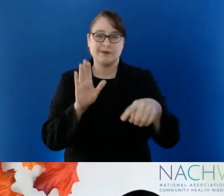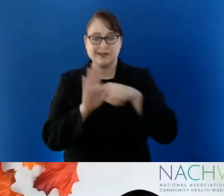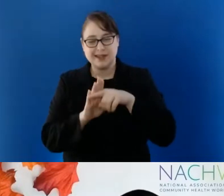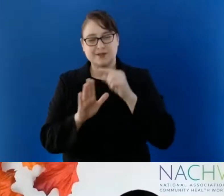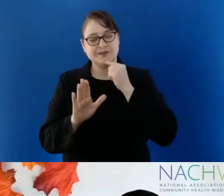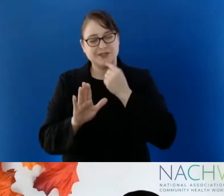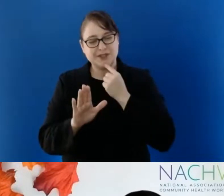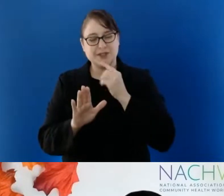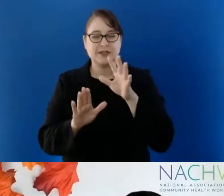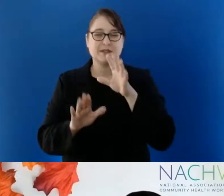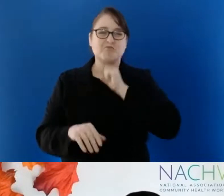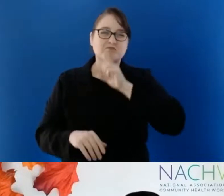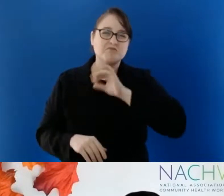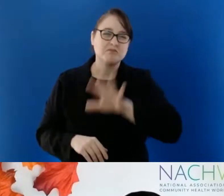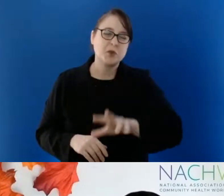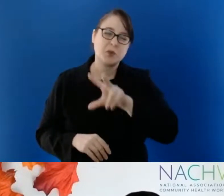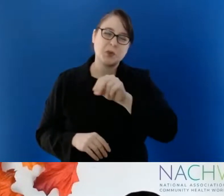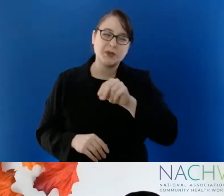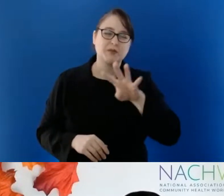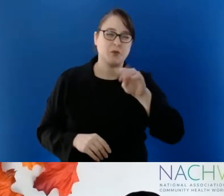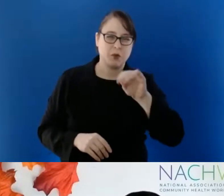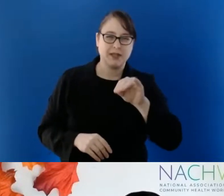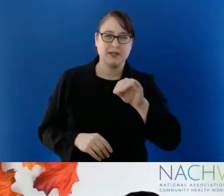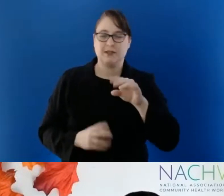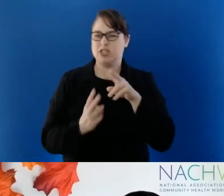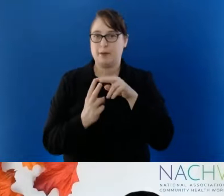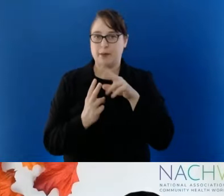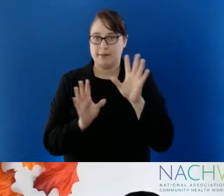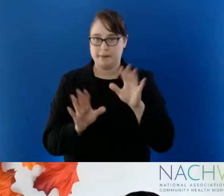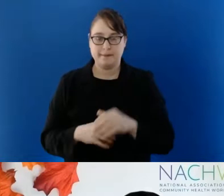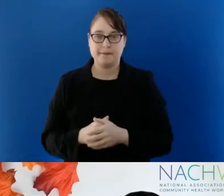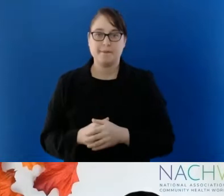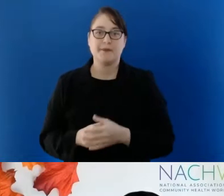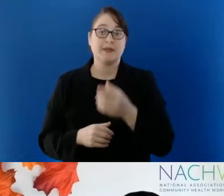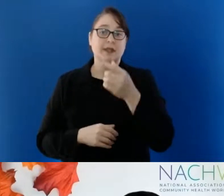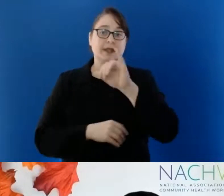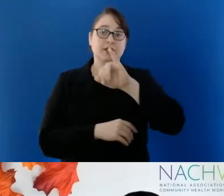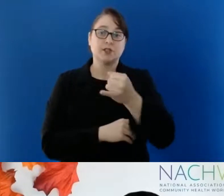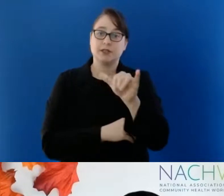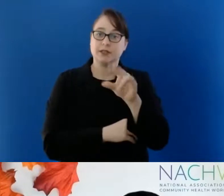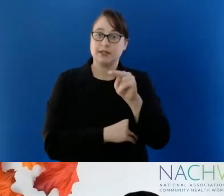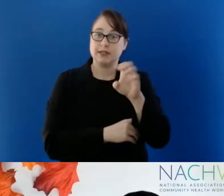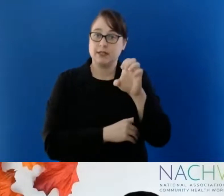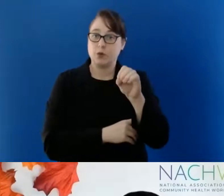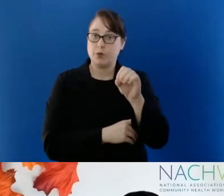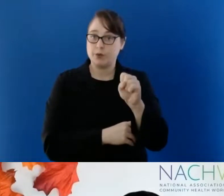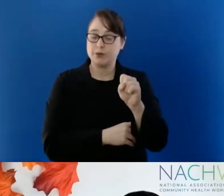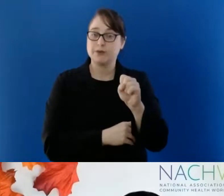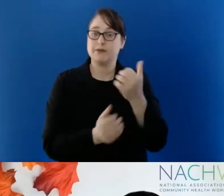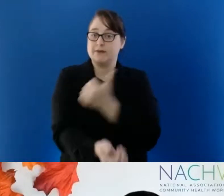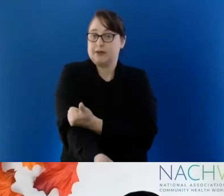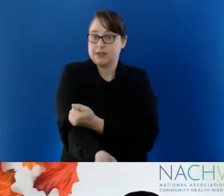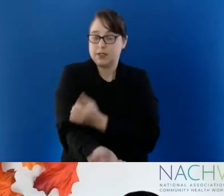So based on what we know, the Jynneos vaccine, the smallpox vaccine, has been approved for the